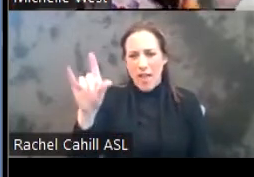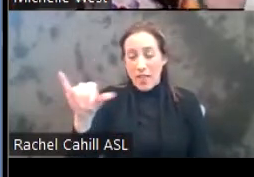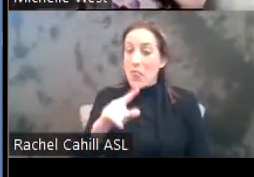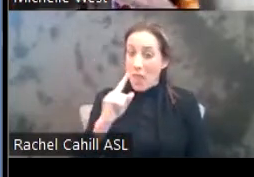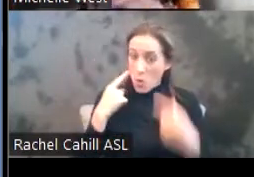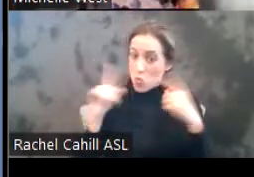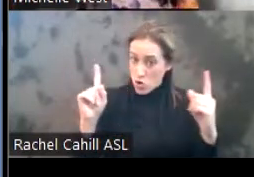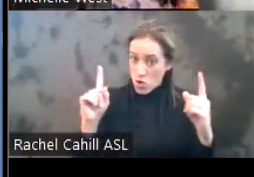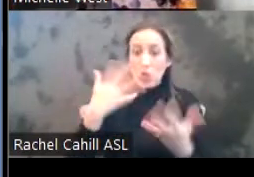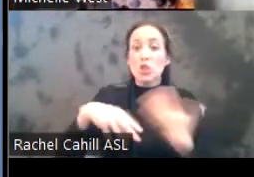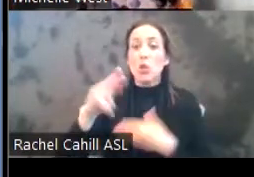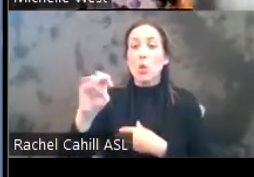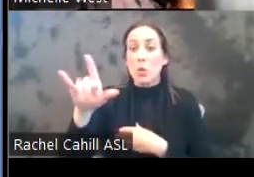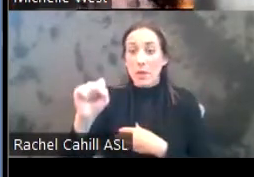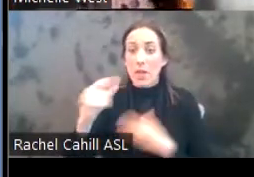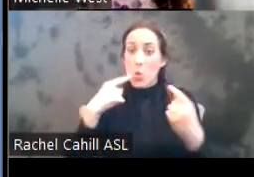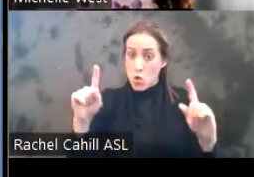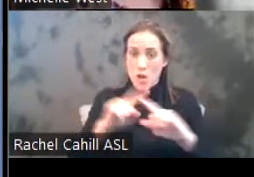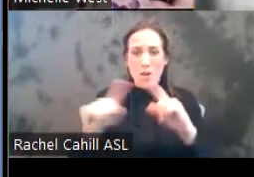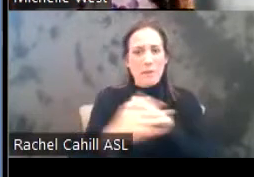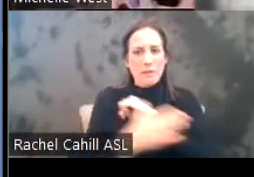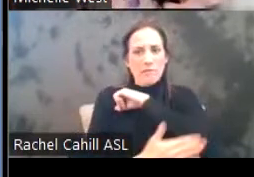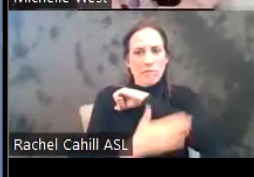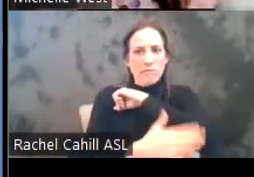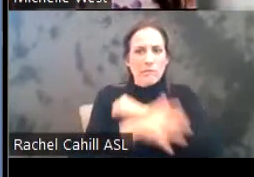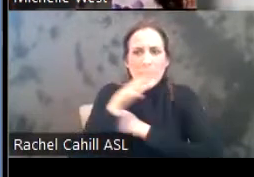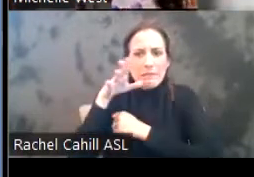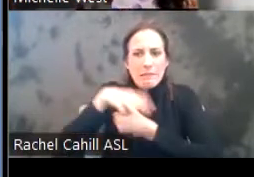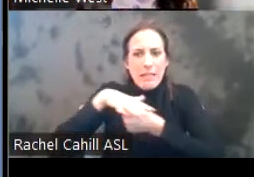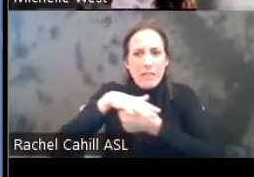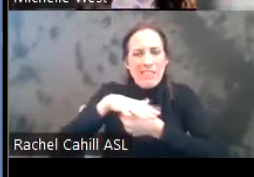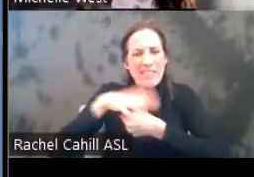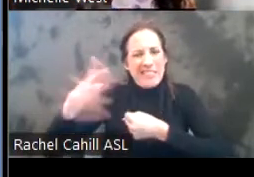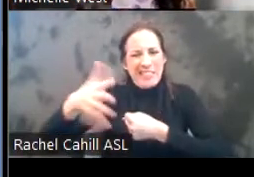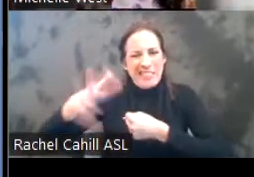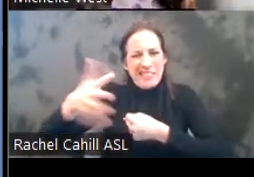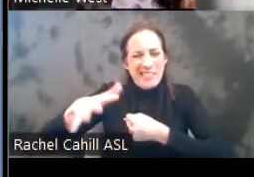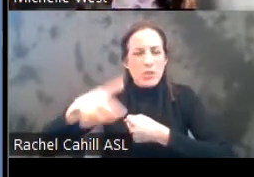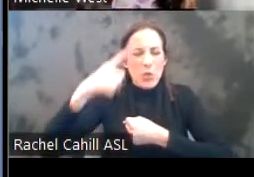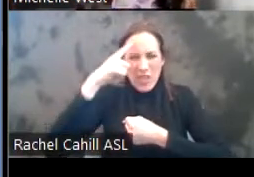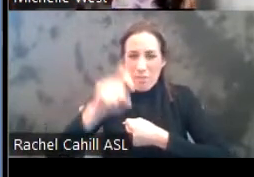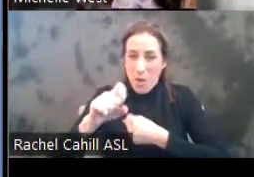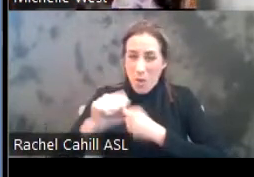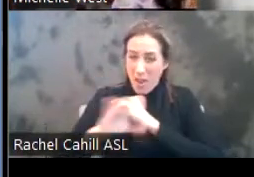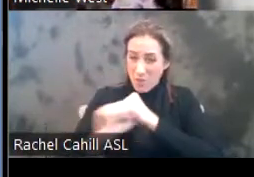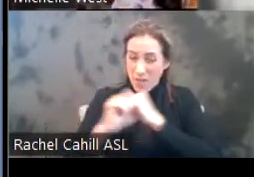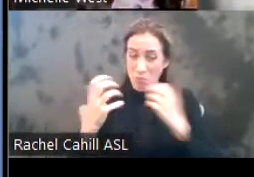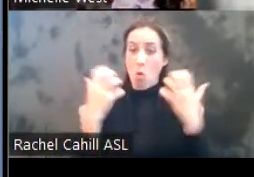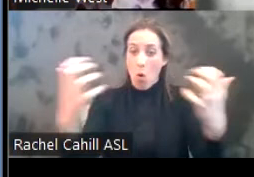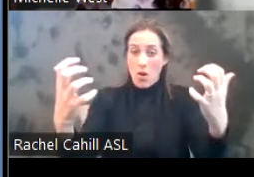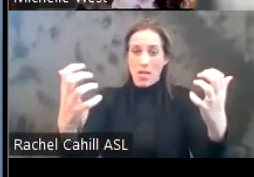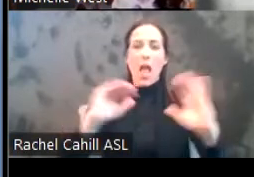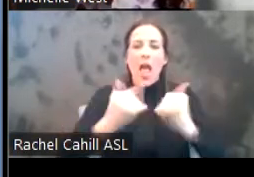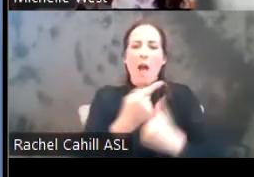well for them, but in a rural area, not so much. So that's another thing you have to think about in advertising is your audience and how they consume